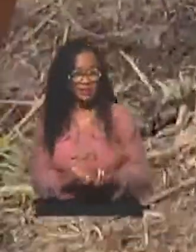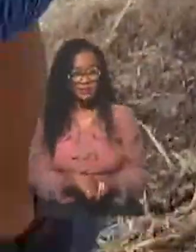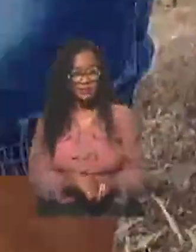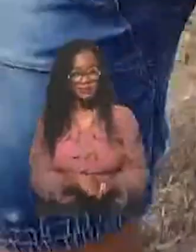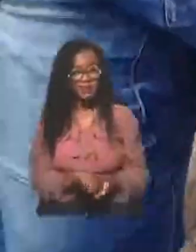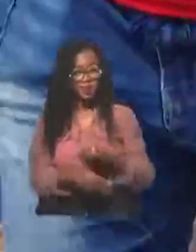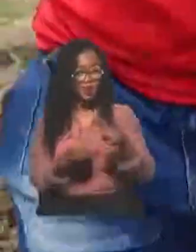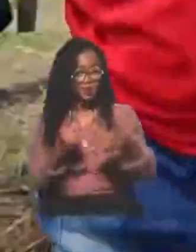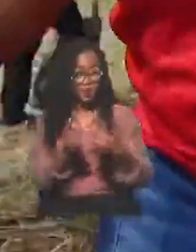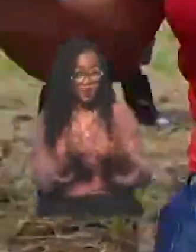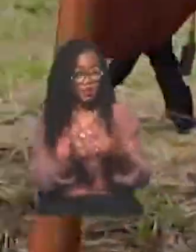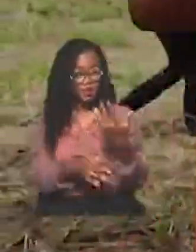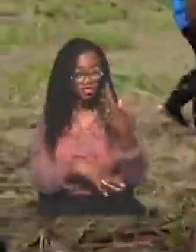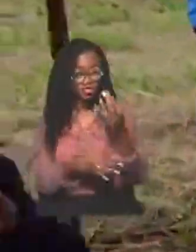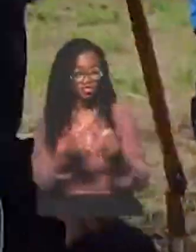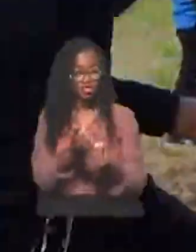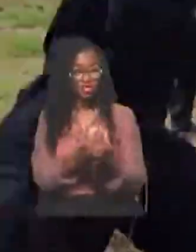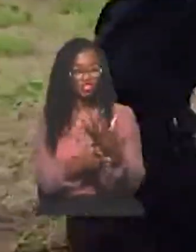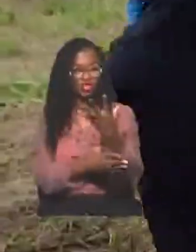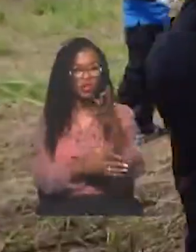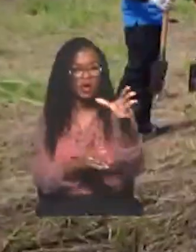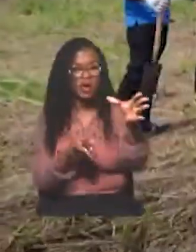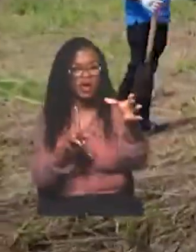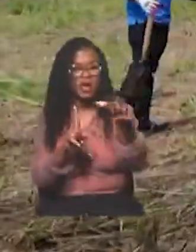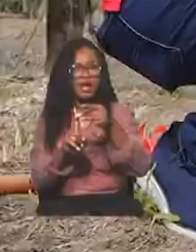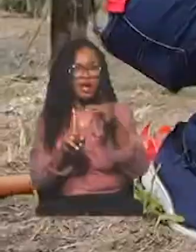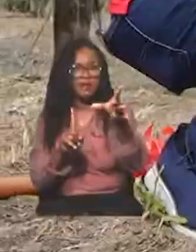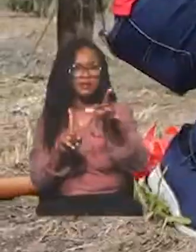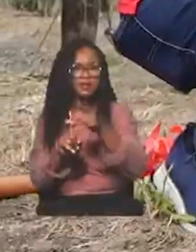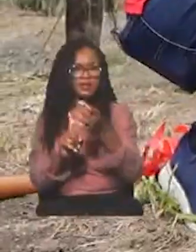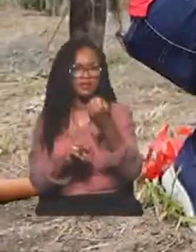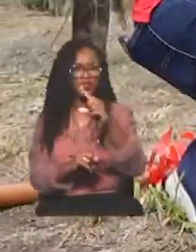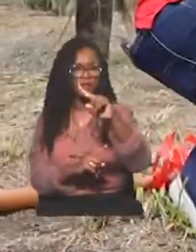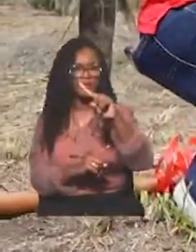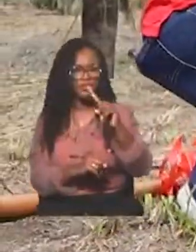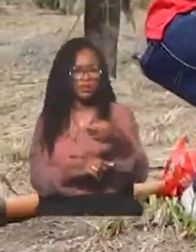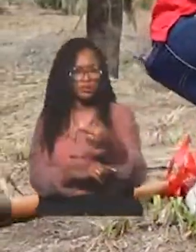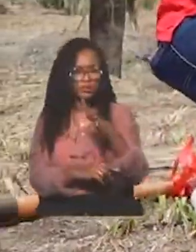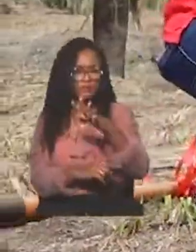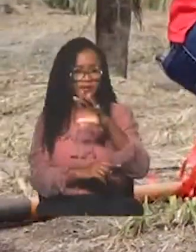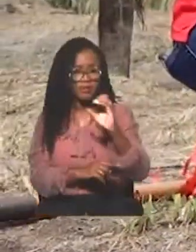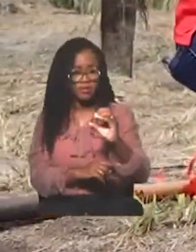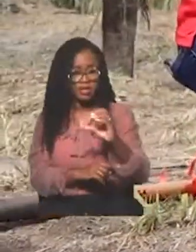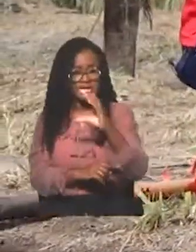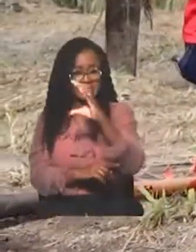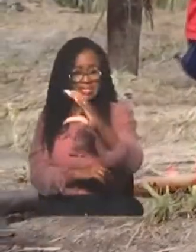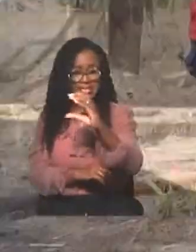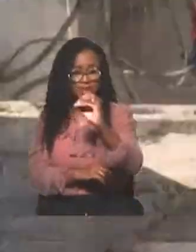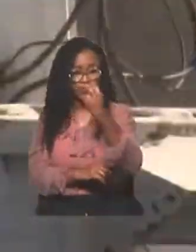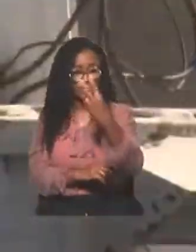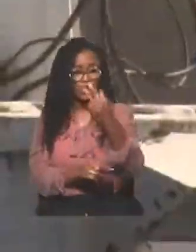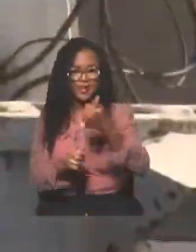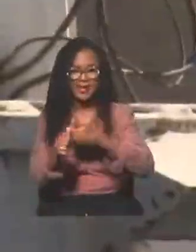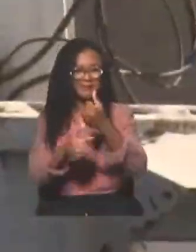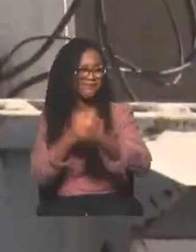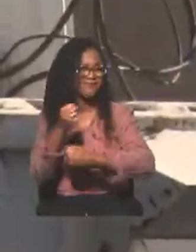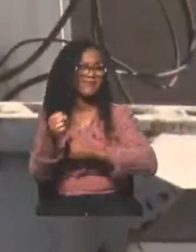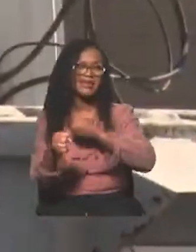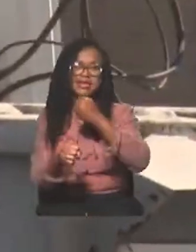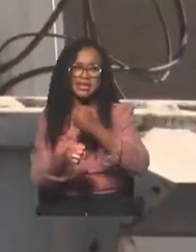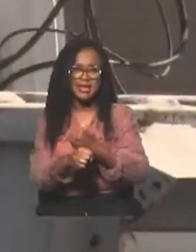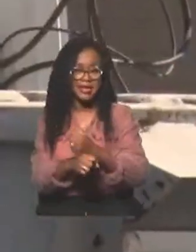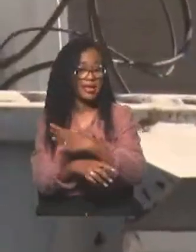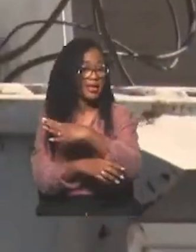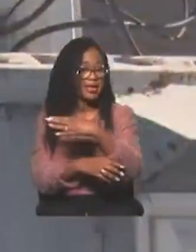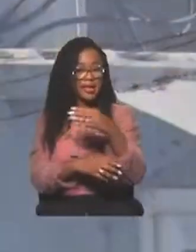when mature, will absorb approximately 12,500 kilograms of carbon dioxide annually. In addition to that,